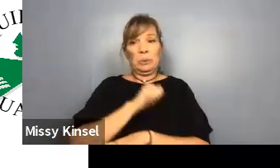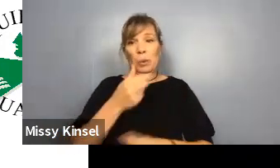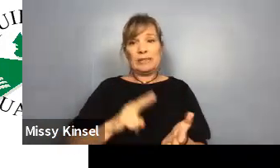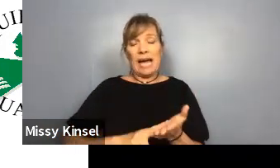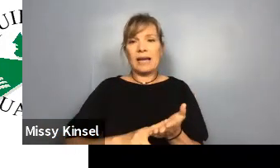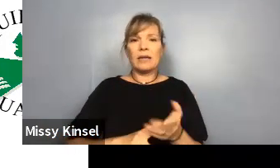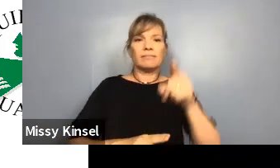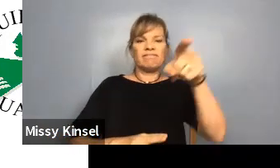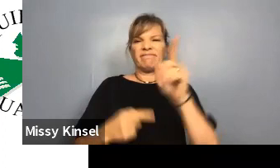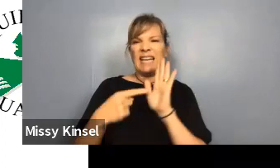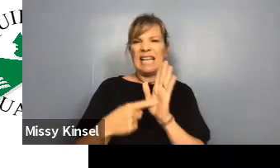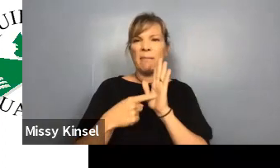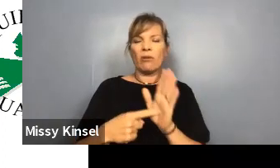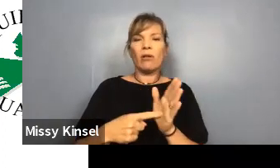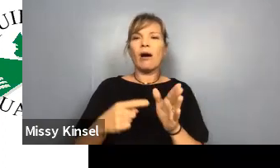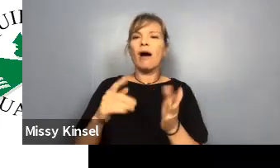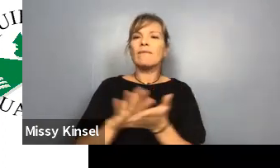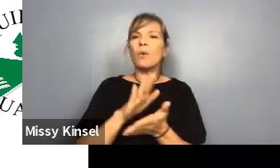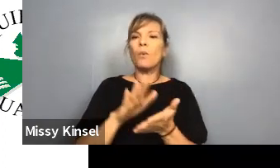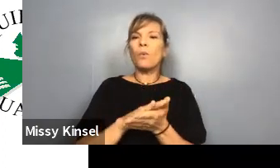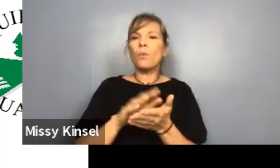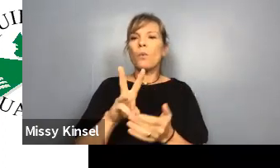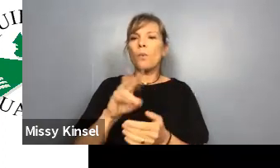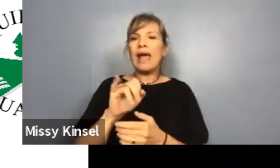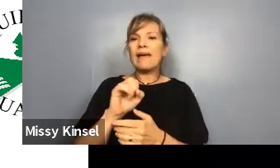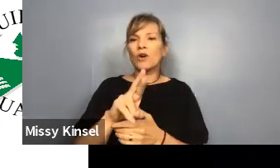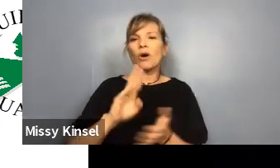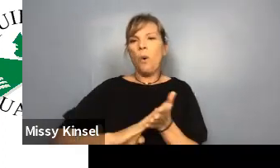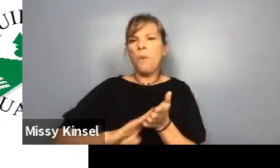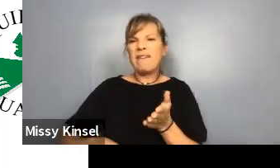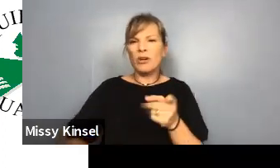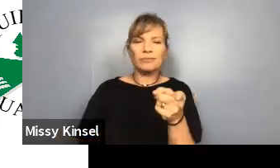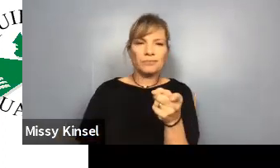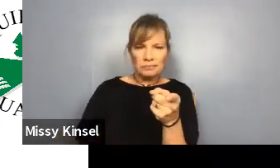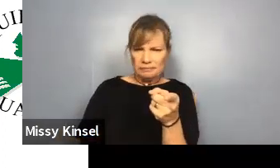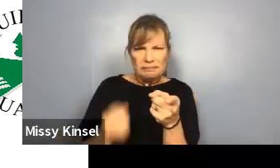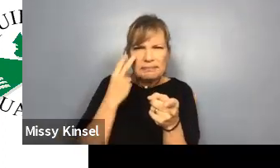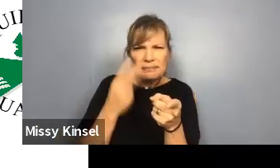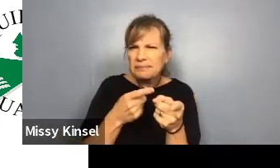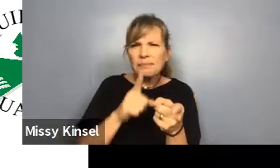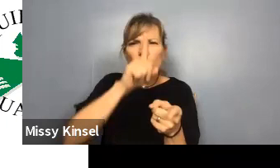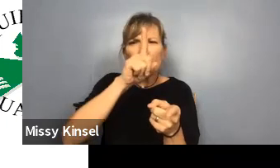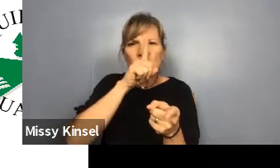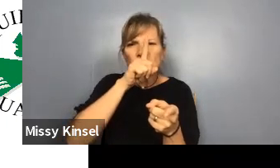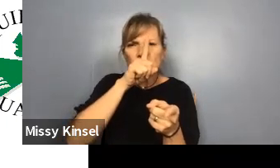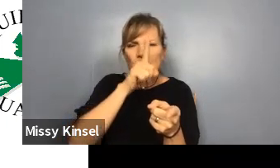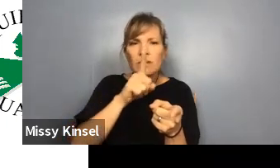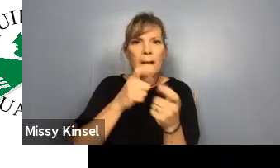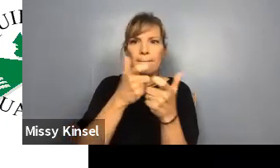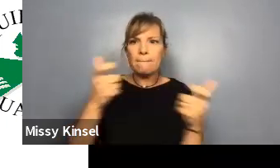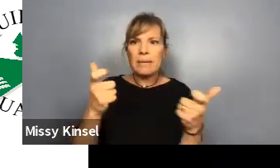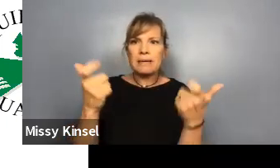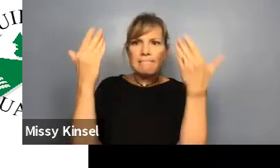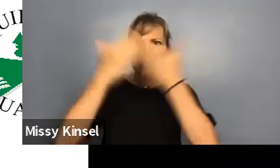So here's an example of a waiver. And as you can see, it doesn't say in big bold